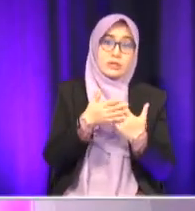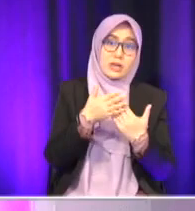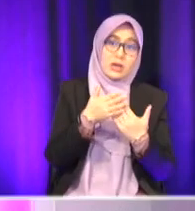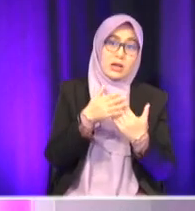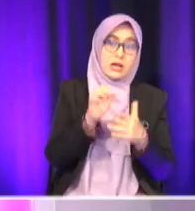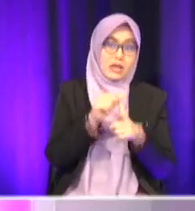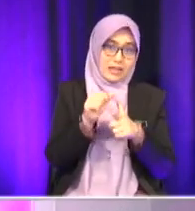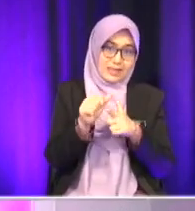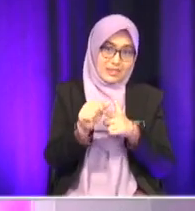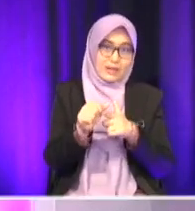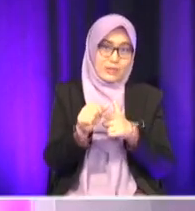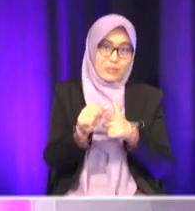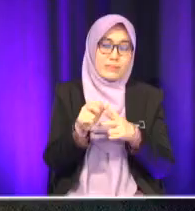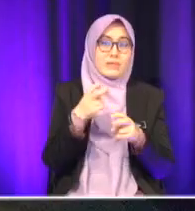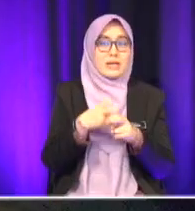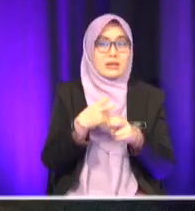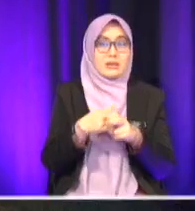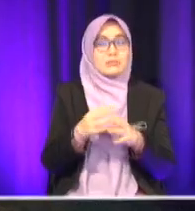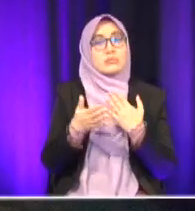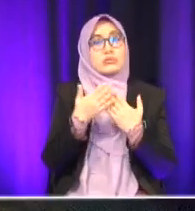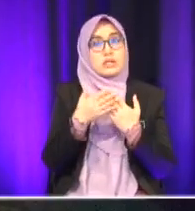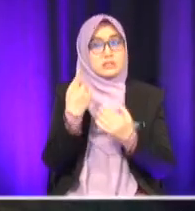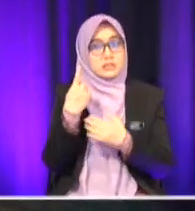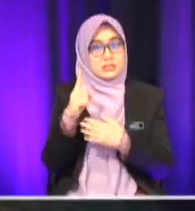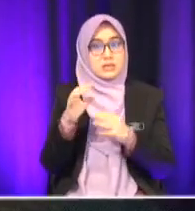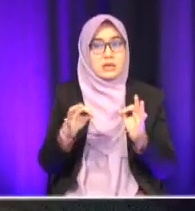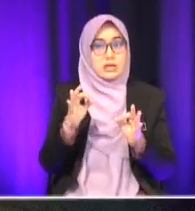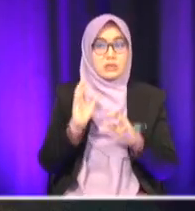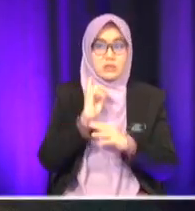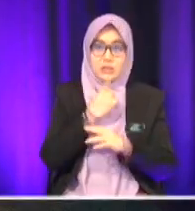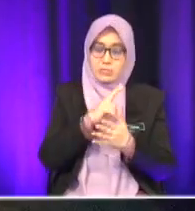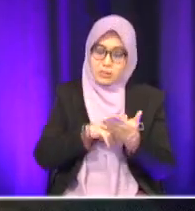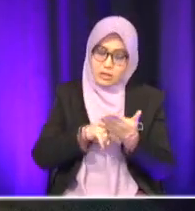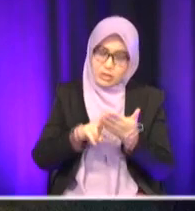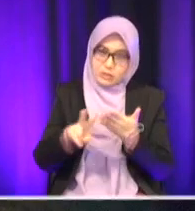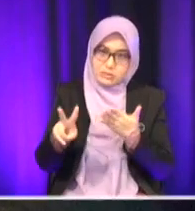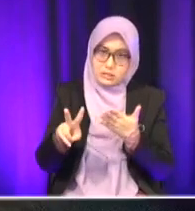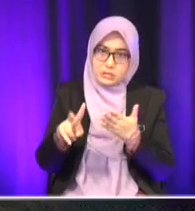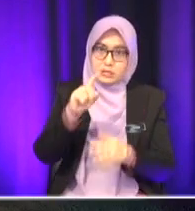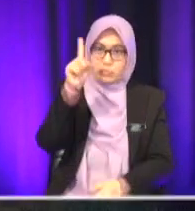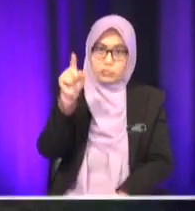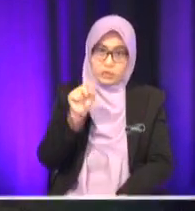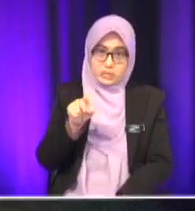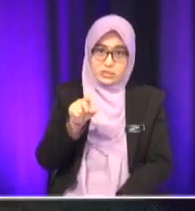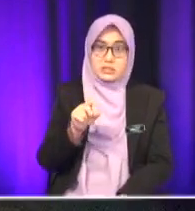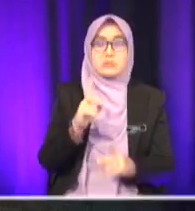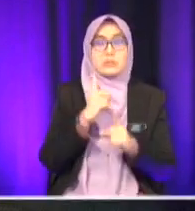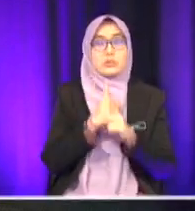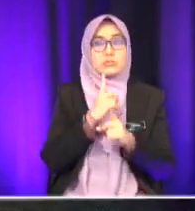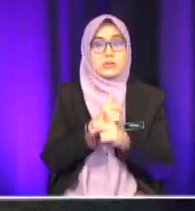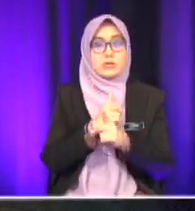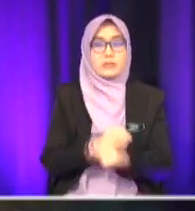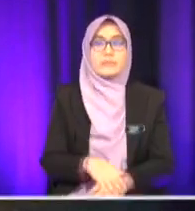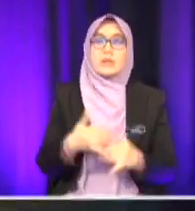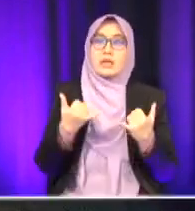questions properly. Yeah, that's why. Okay, so next we are going to look at question number 3. Okay, question